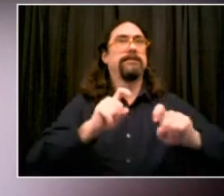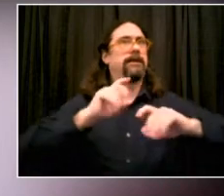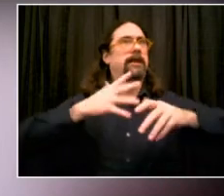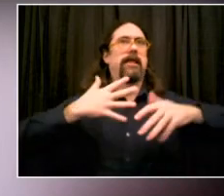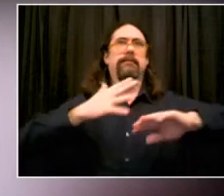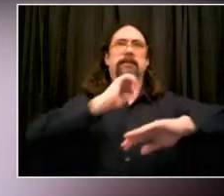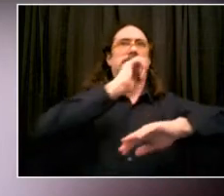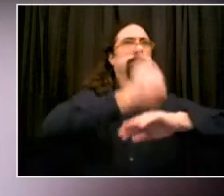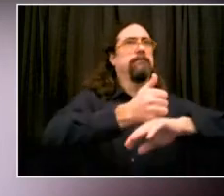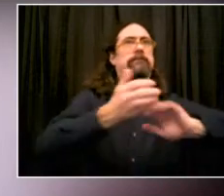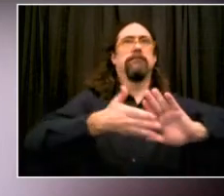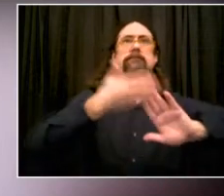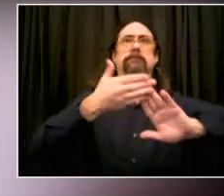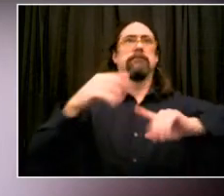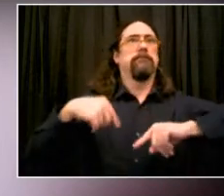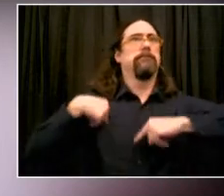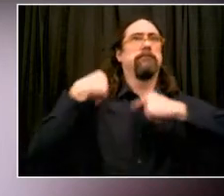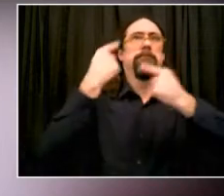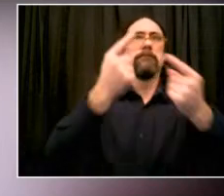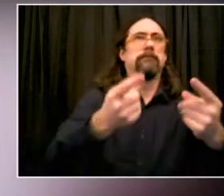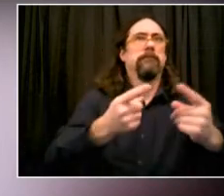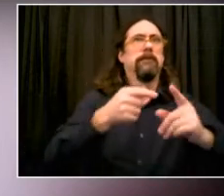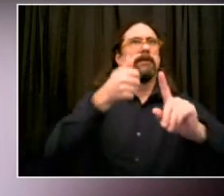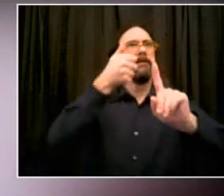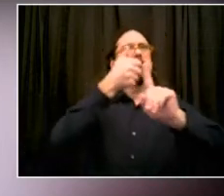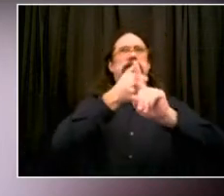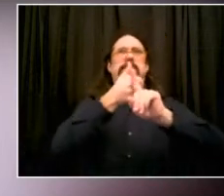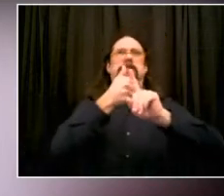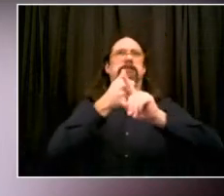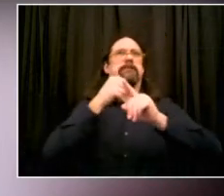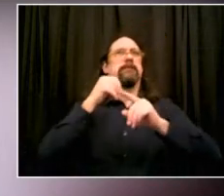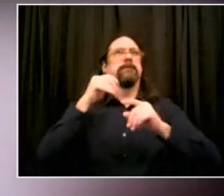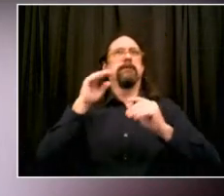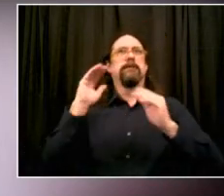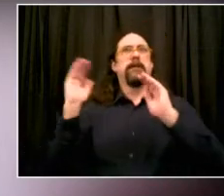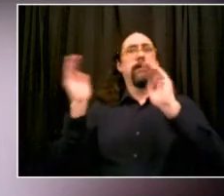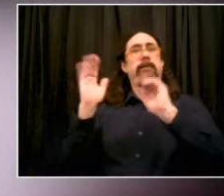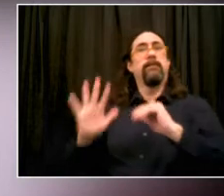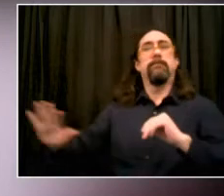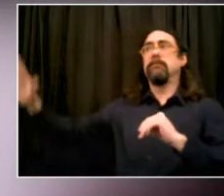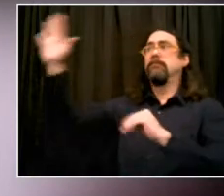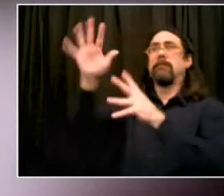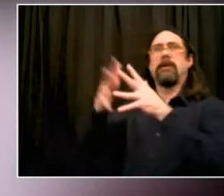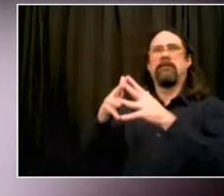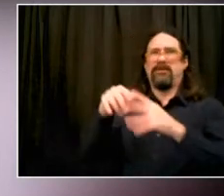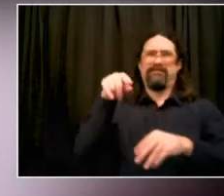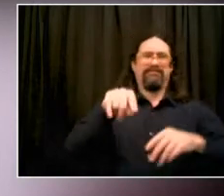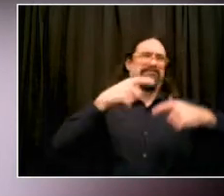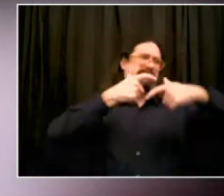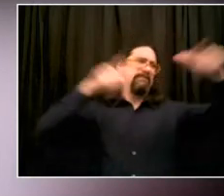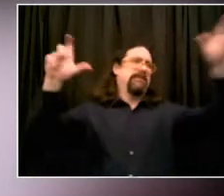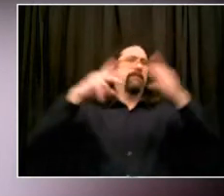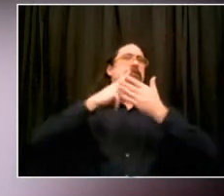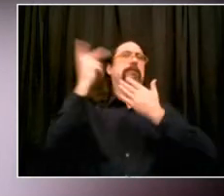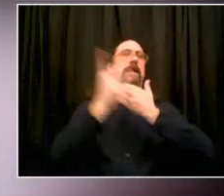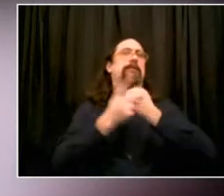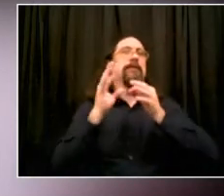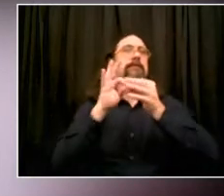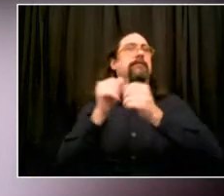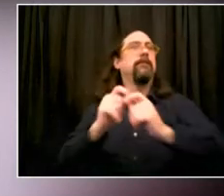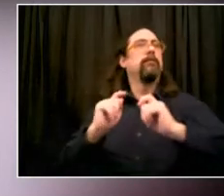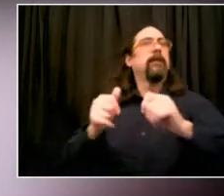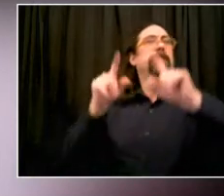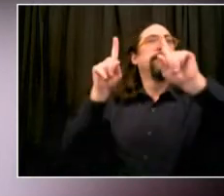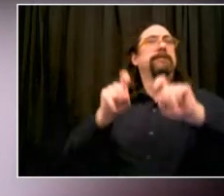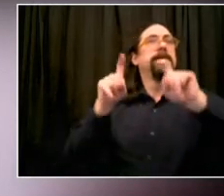entire country. That's both rapid PCR testing, which we offer at many of the test and trace sites already